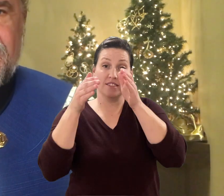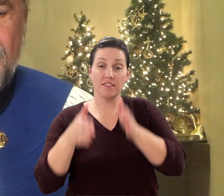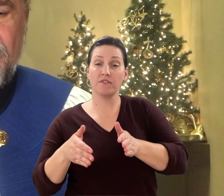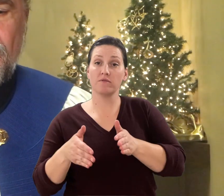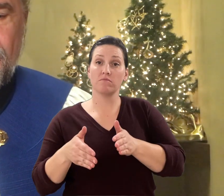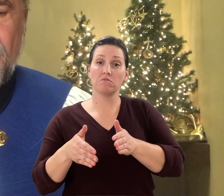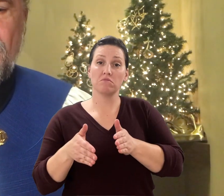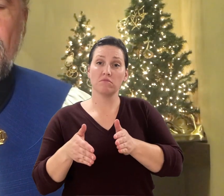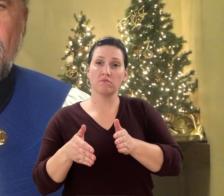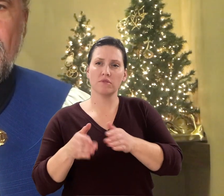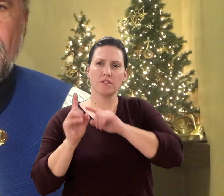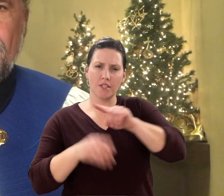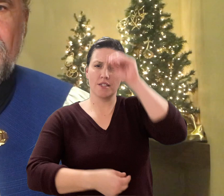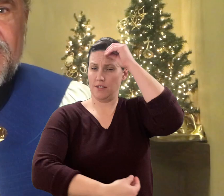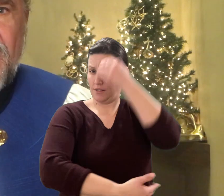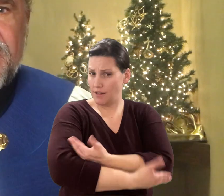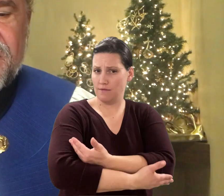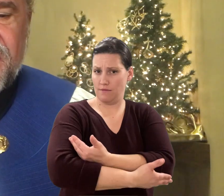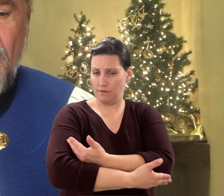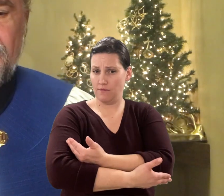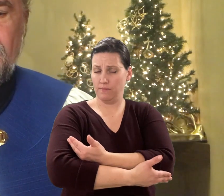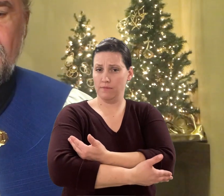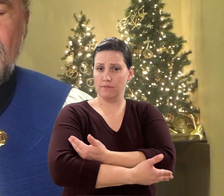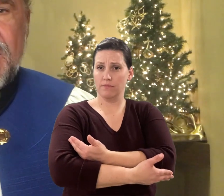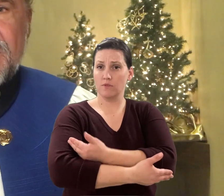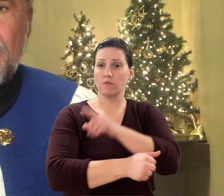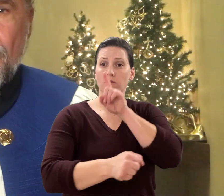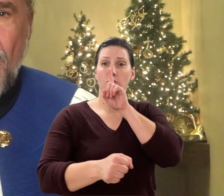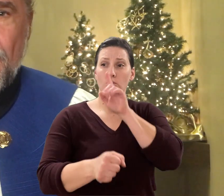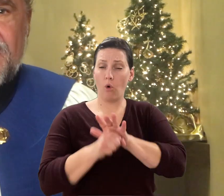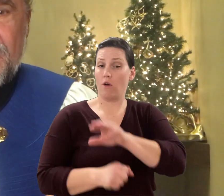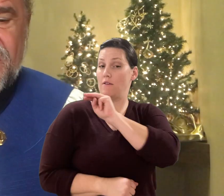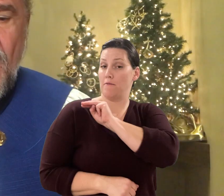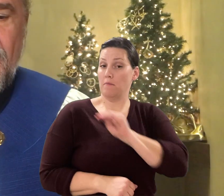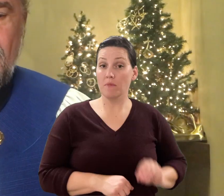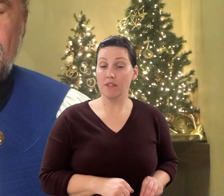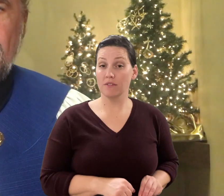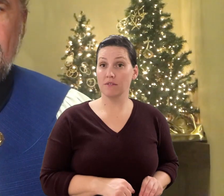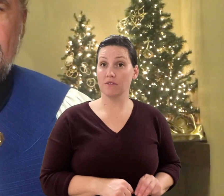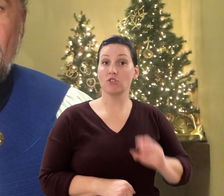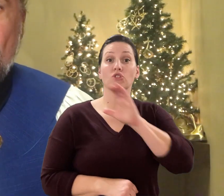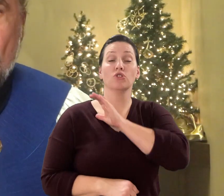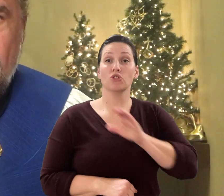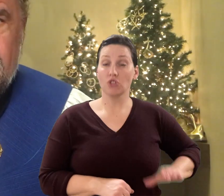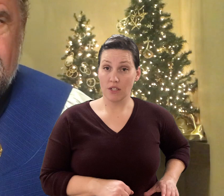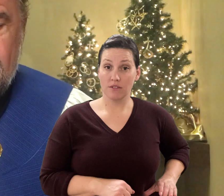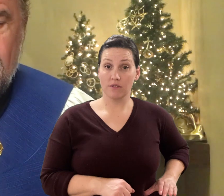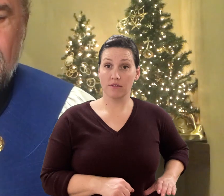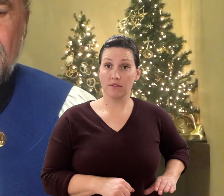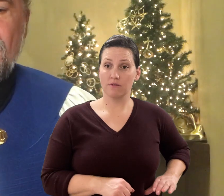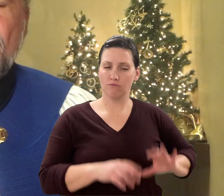sent a Savior for you. He sent his Son. He is the promised Messiah, the